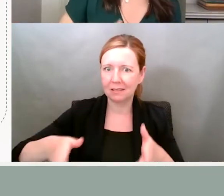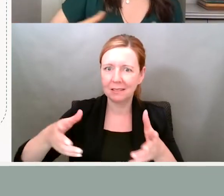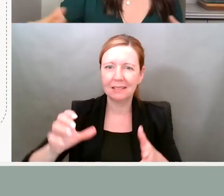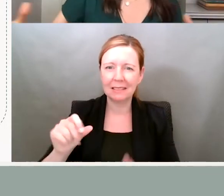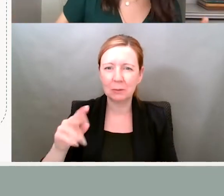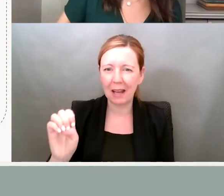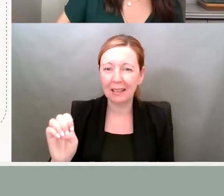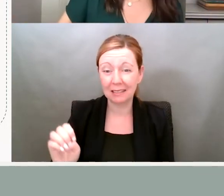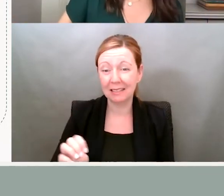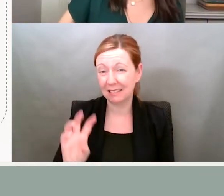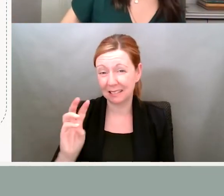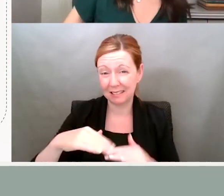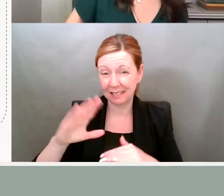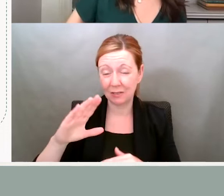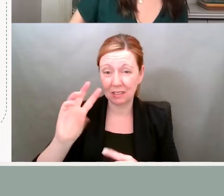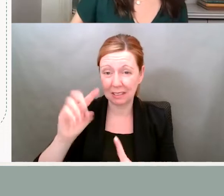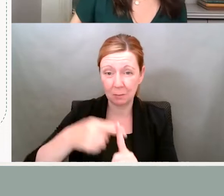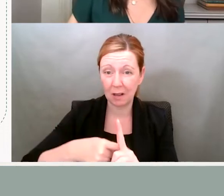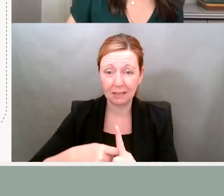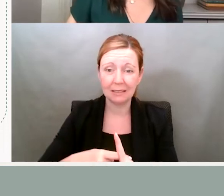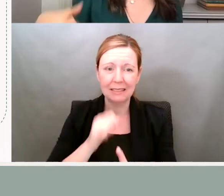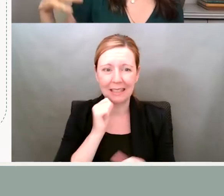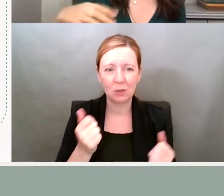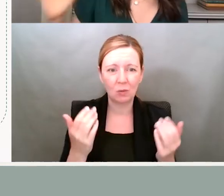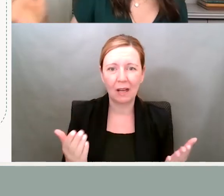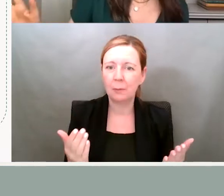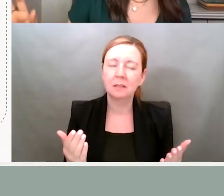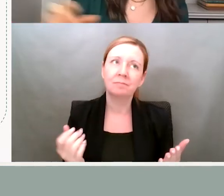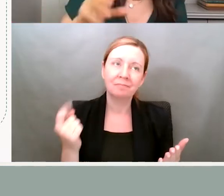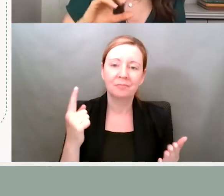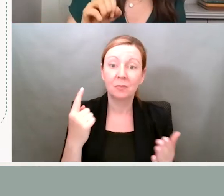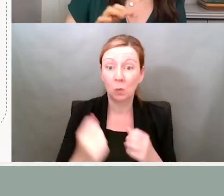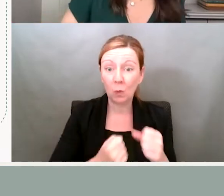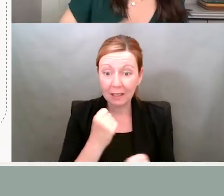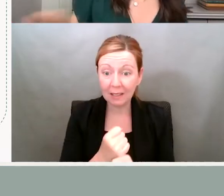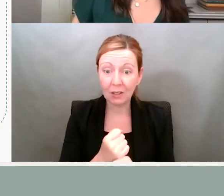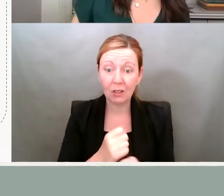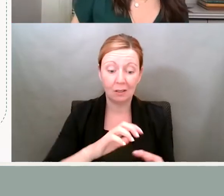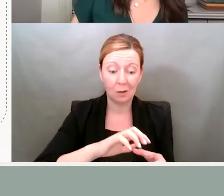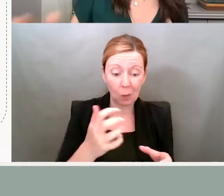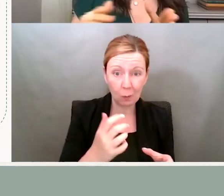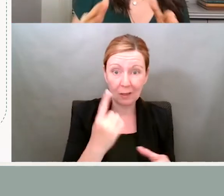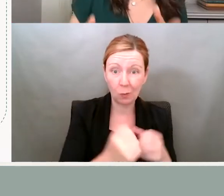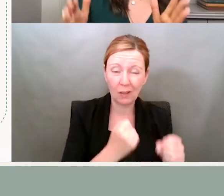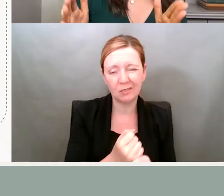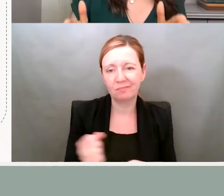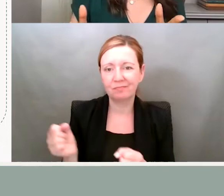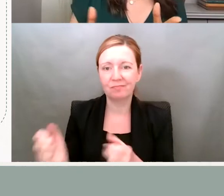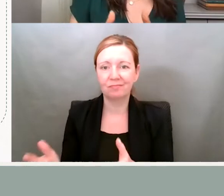jars, 6+ months. I don't recommend after a year, after you've opened it, you probably want to get rid of it.